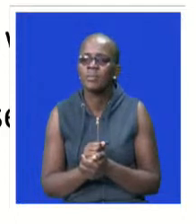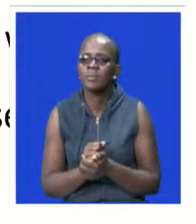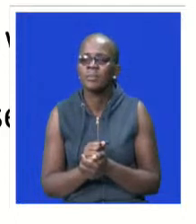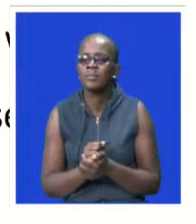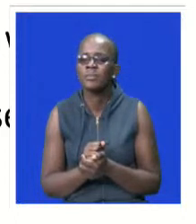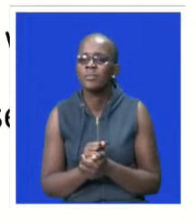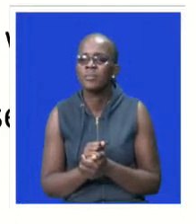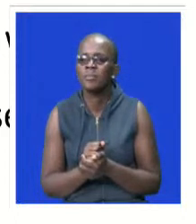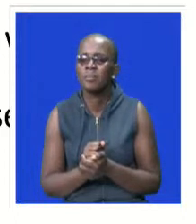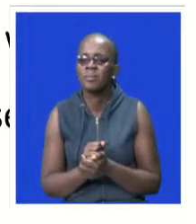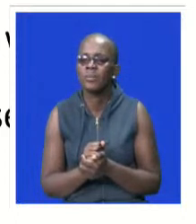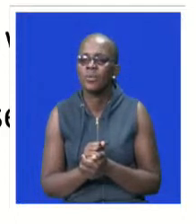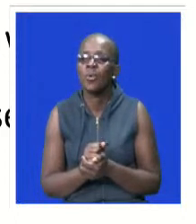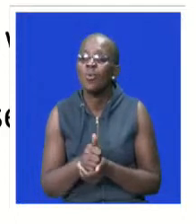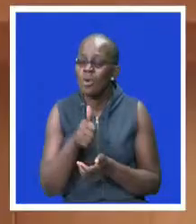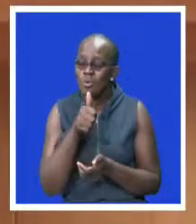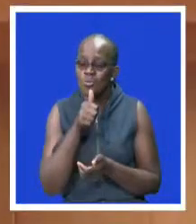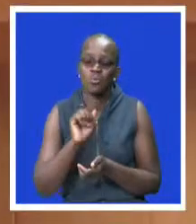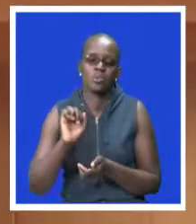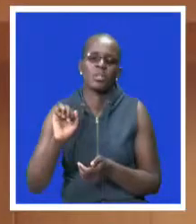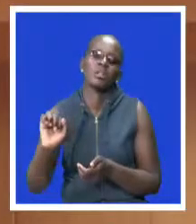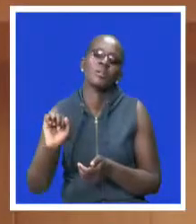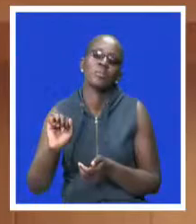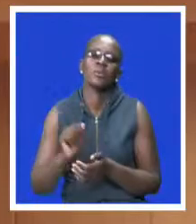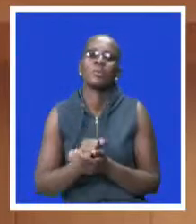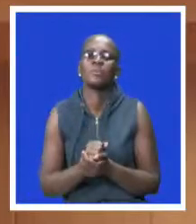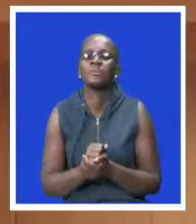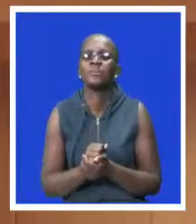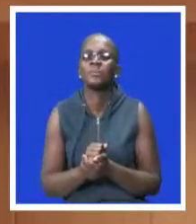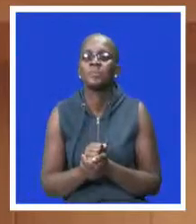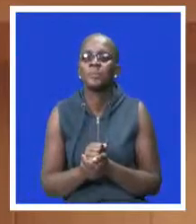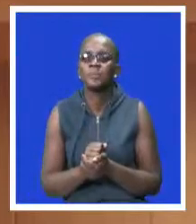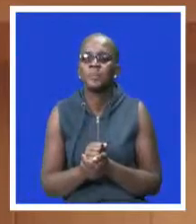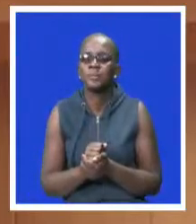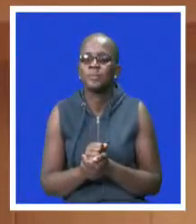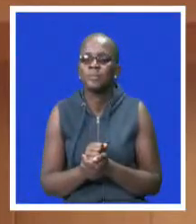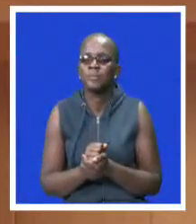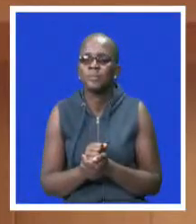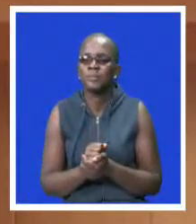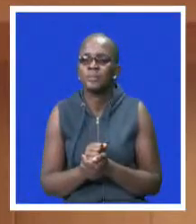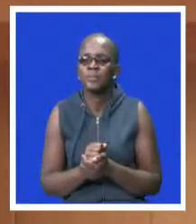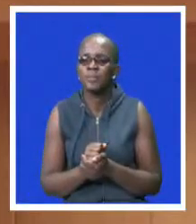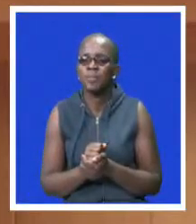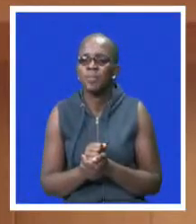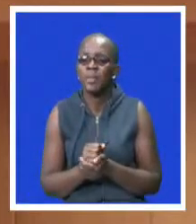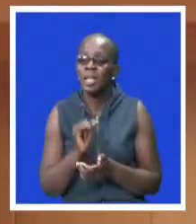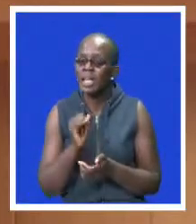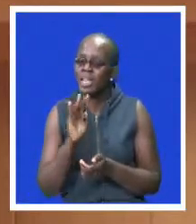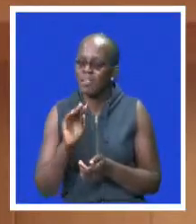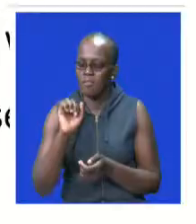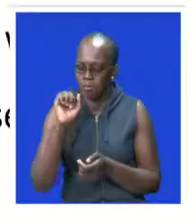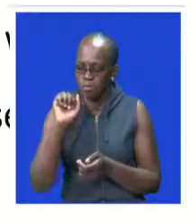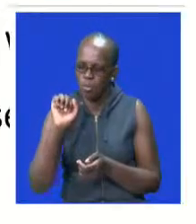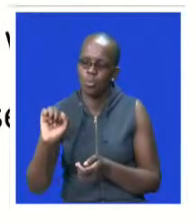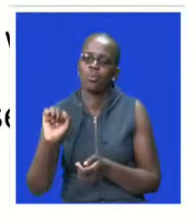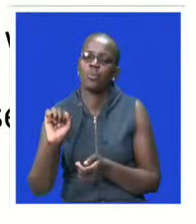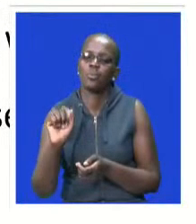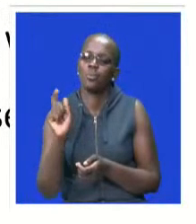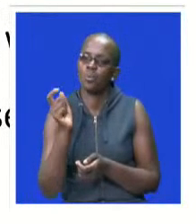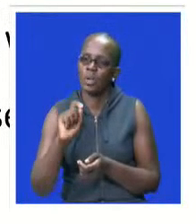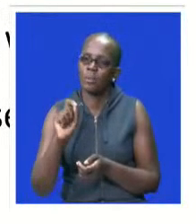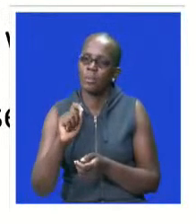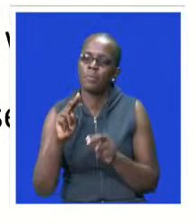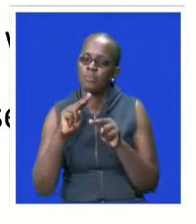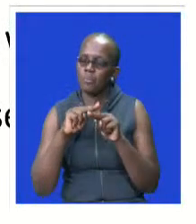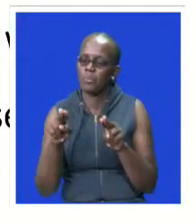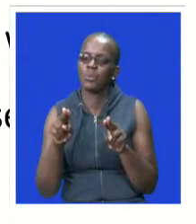So it could be that too. And then moving forward, we also say that when you write an informal letter, make sure you always